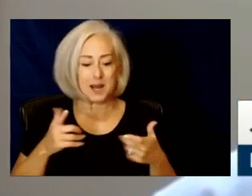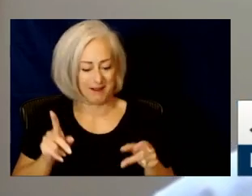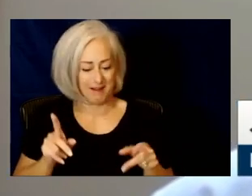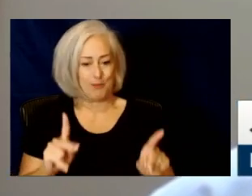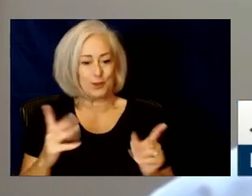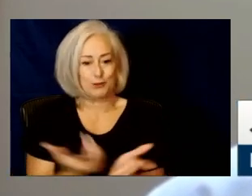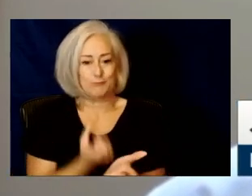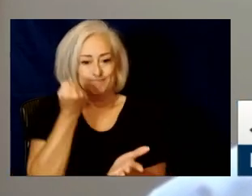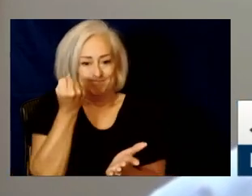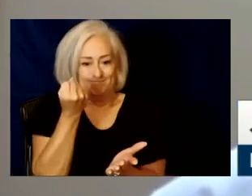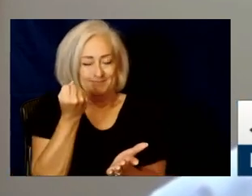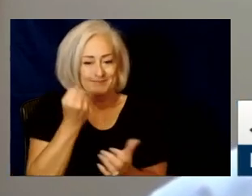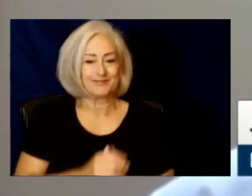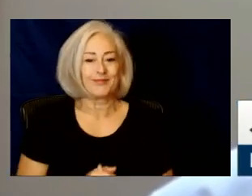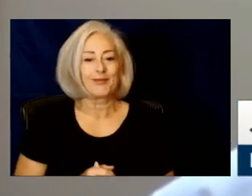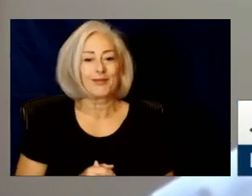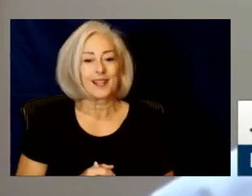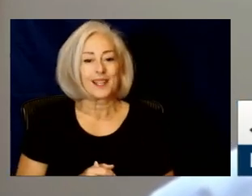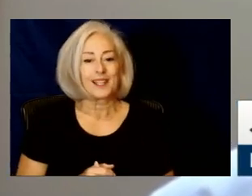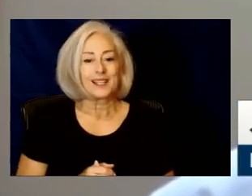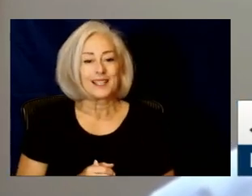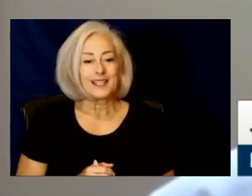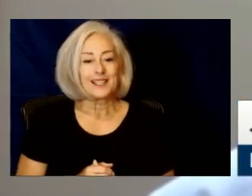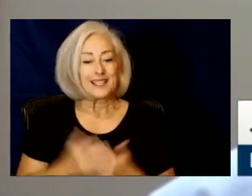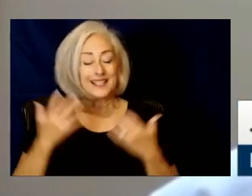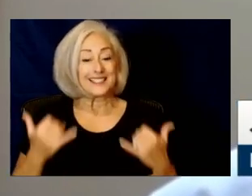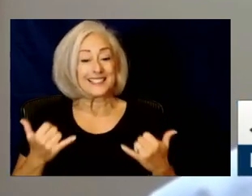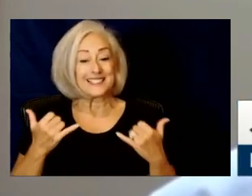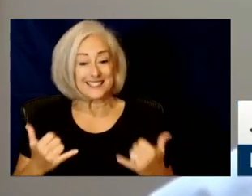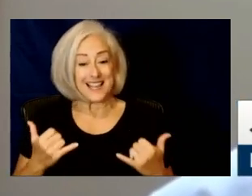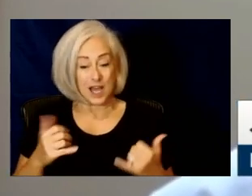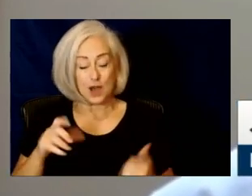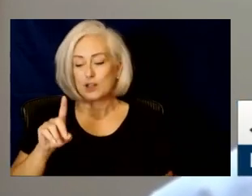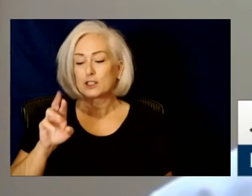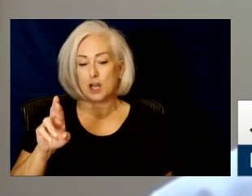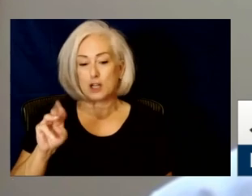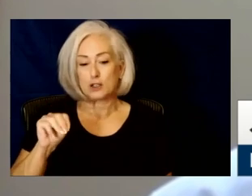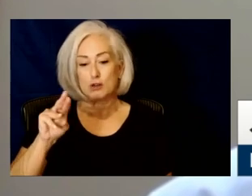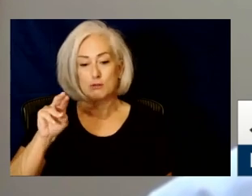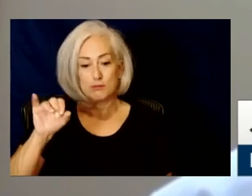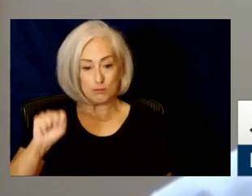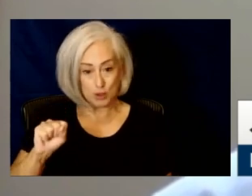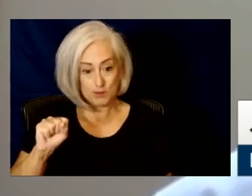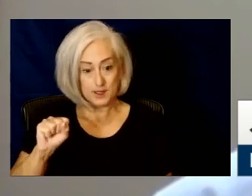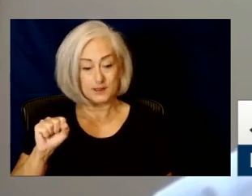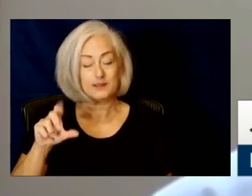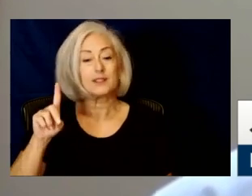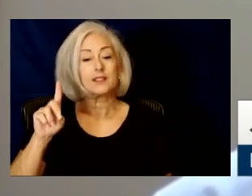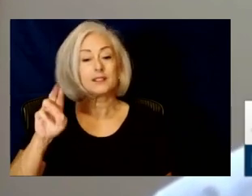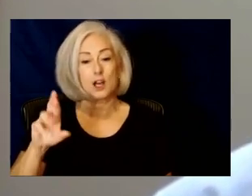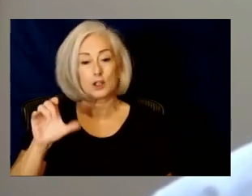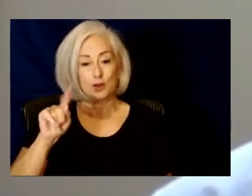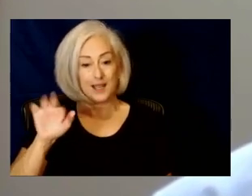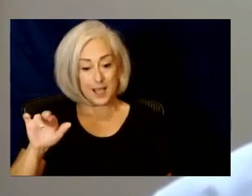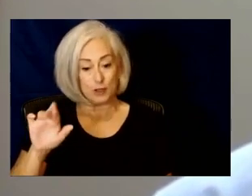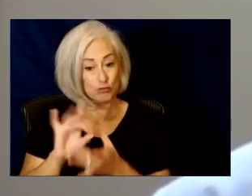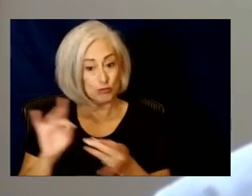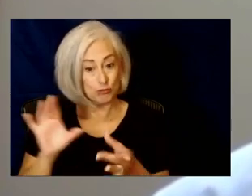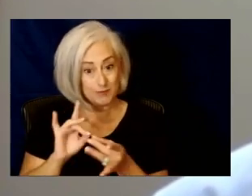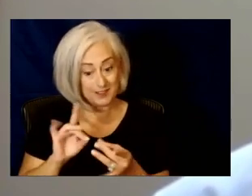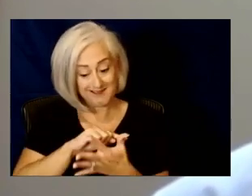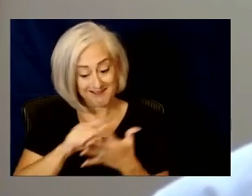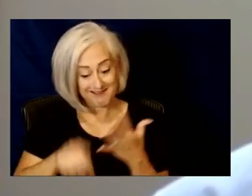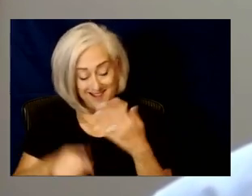now because, as Dr. Mermis and Dr. Castro have alluded to, with all of the symptoms, you